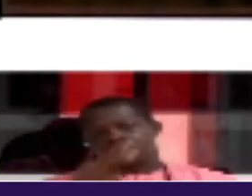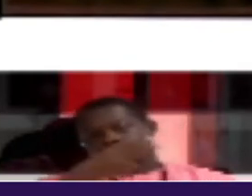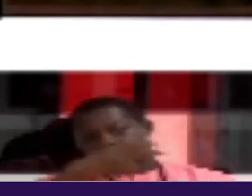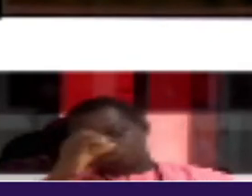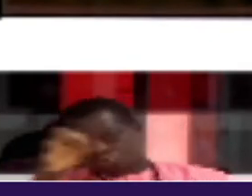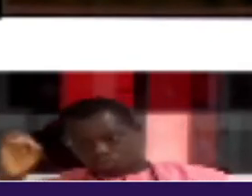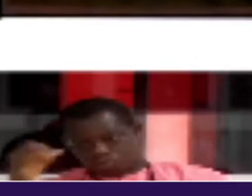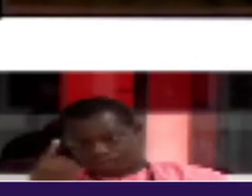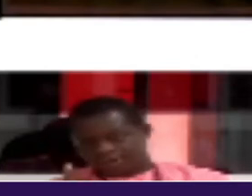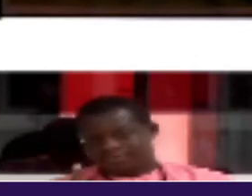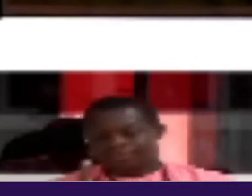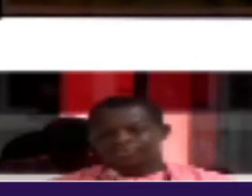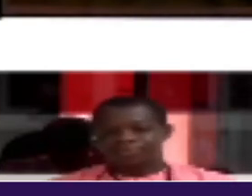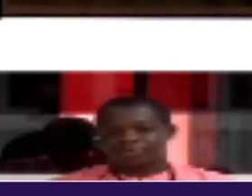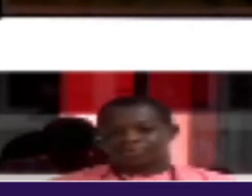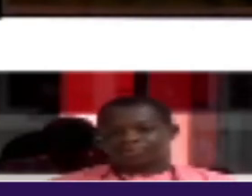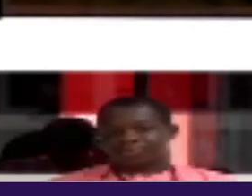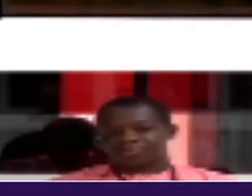February, 2001.